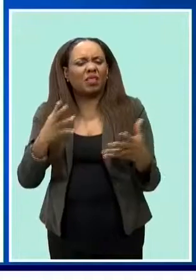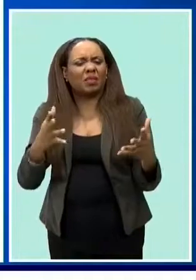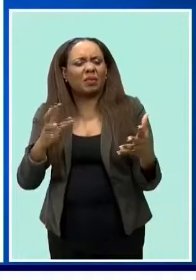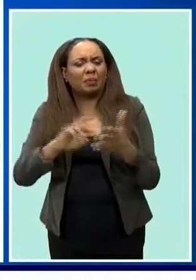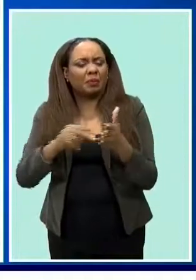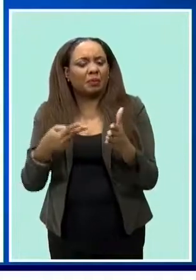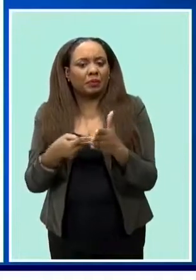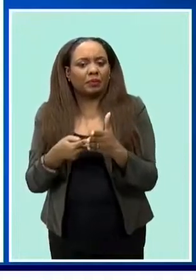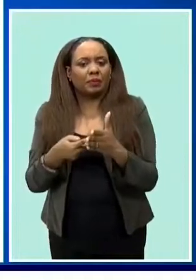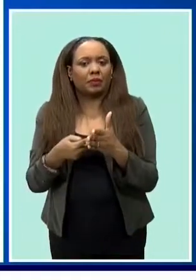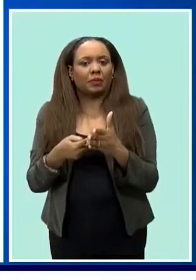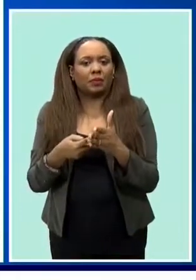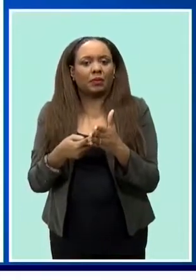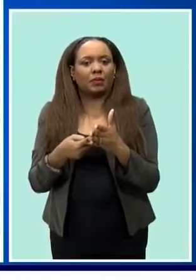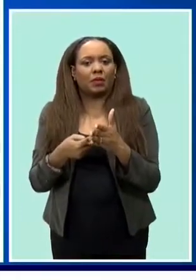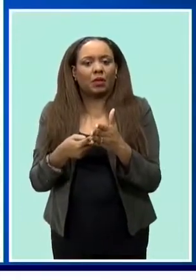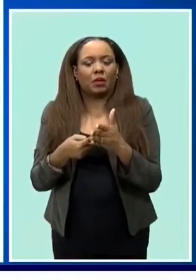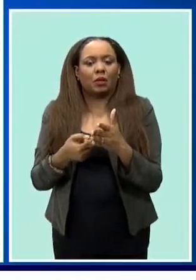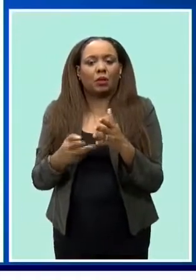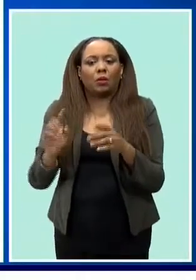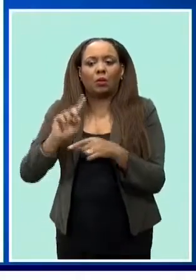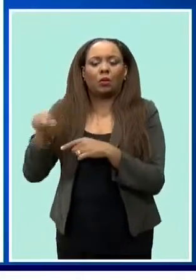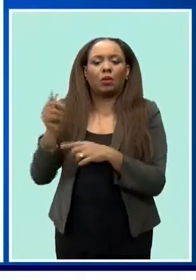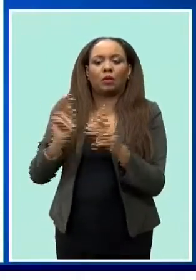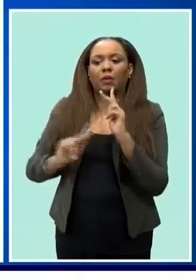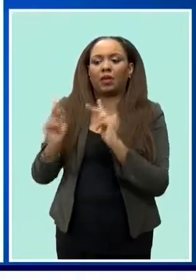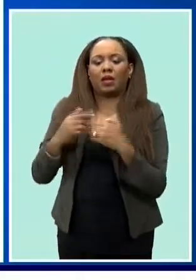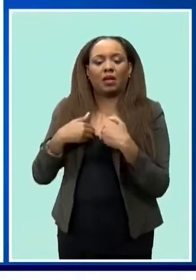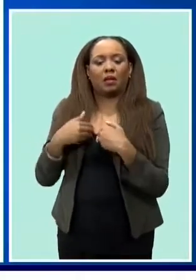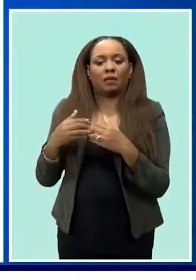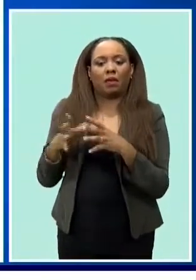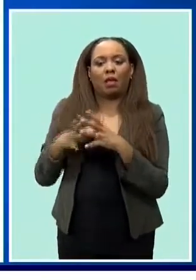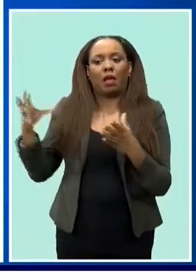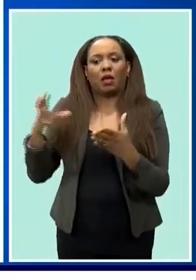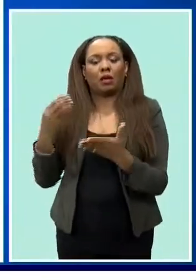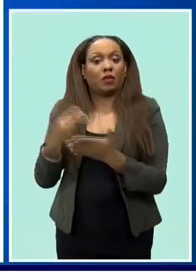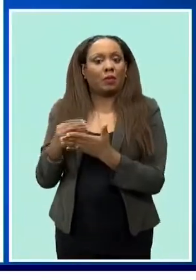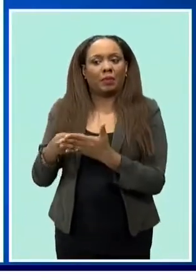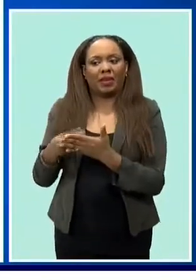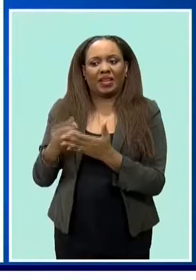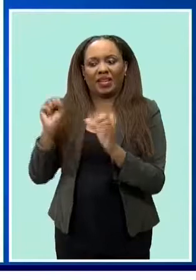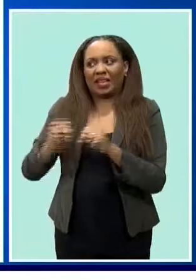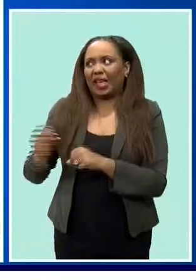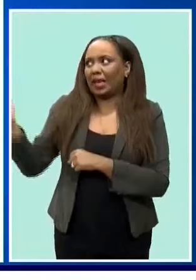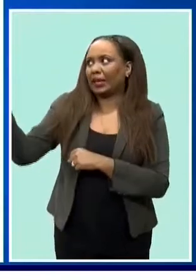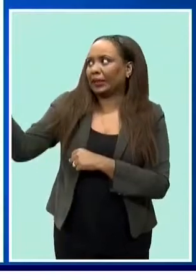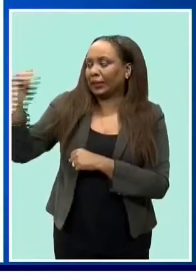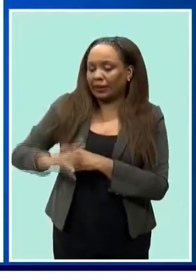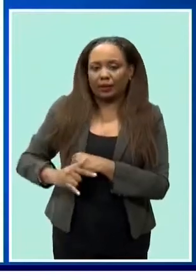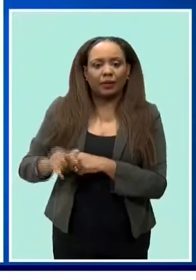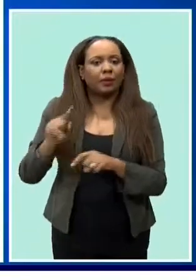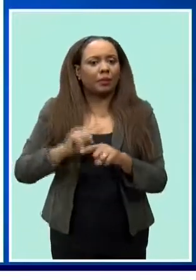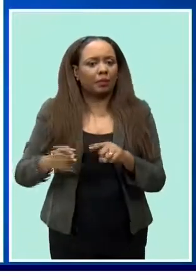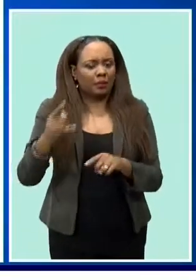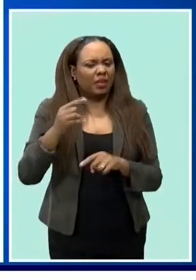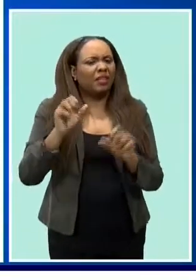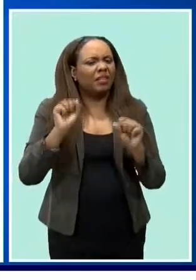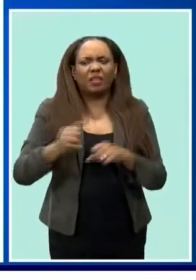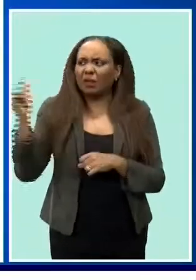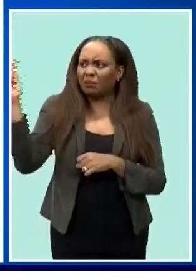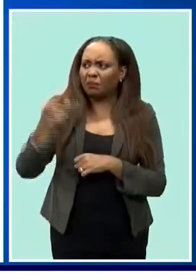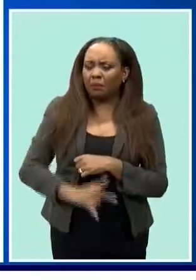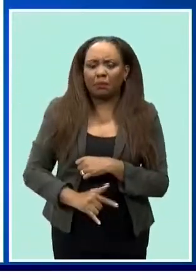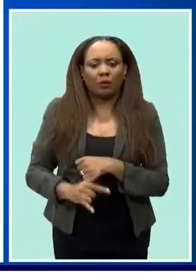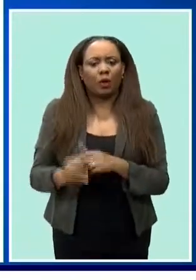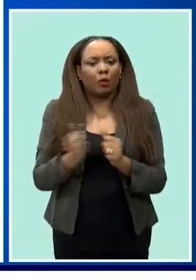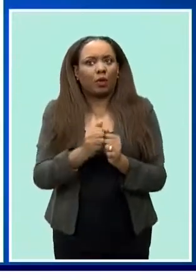that it is something that appeals to the well-heeled and the more financially better off. But you can do Barbados on a budget.